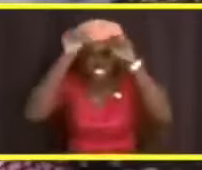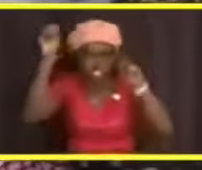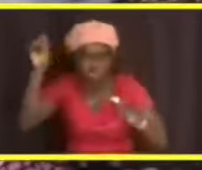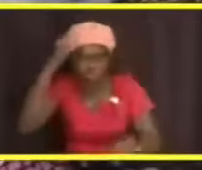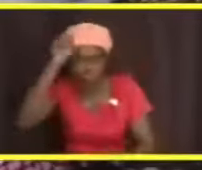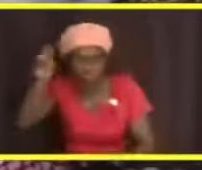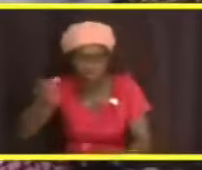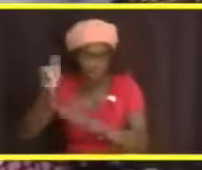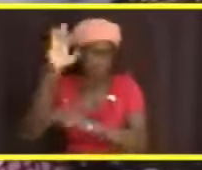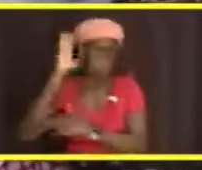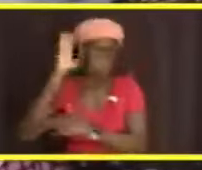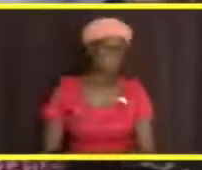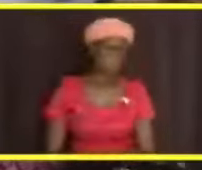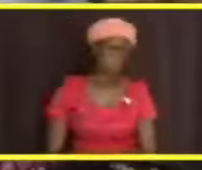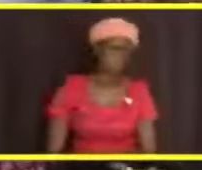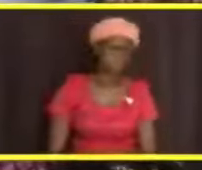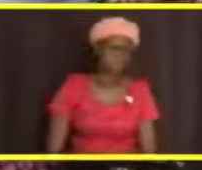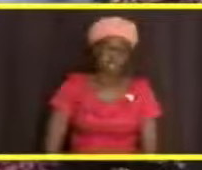Eden.